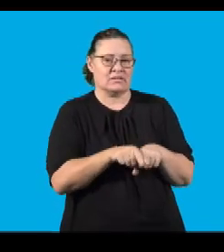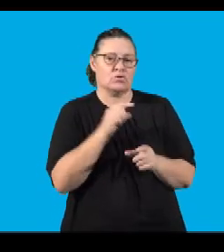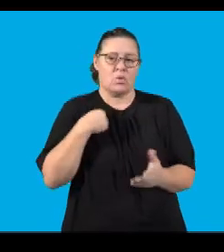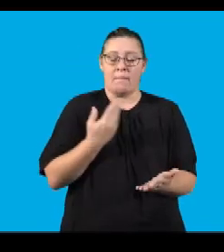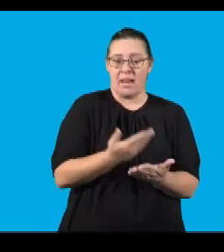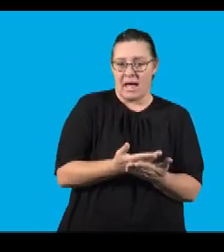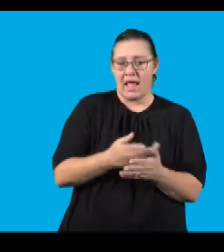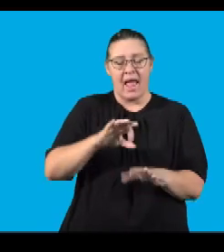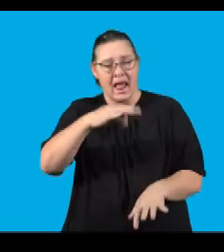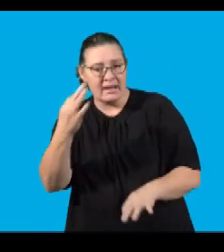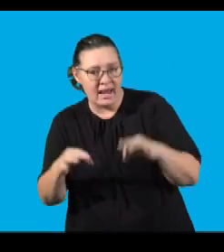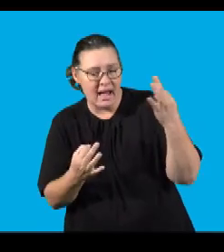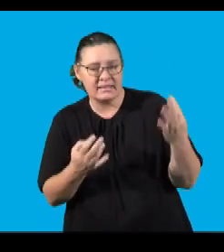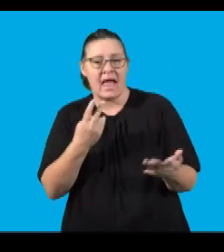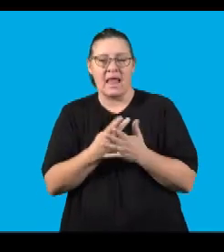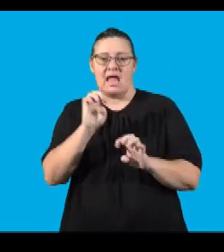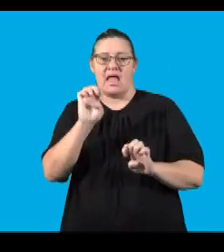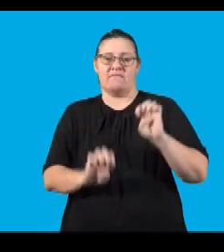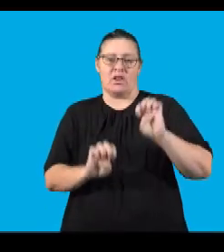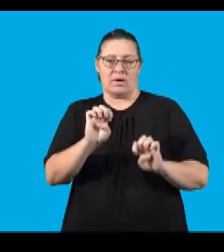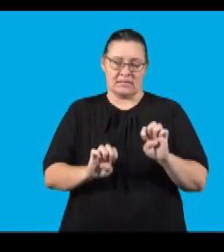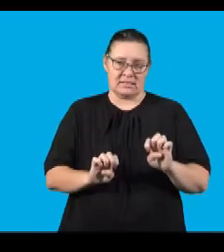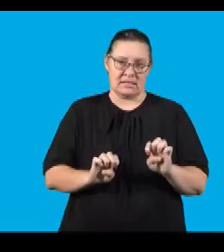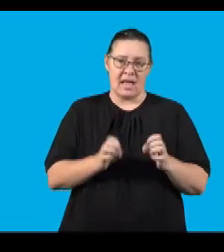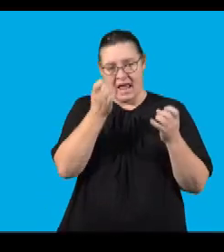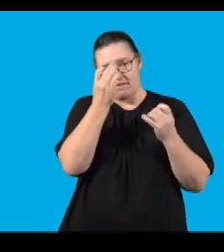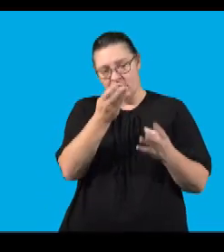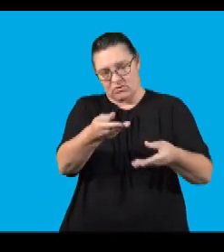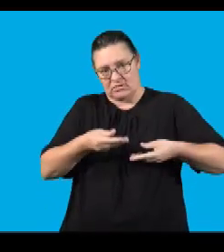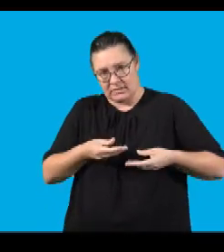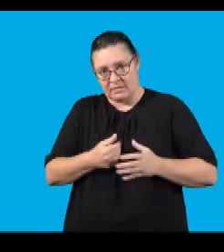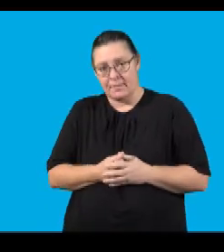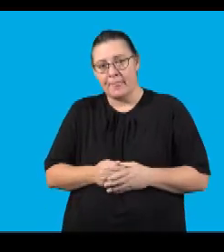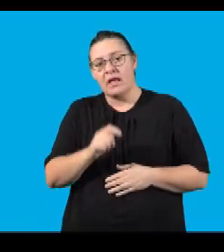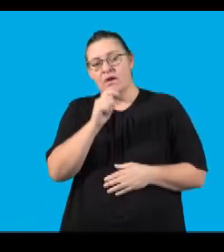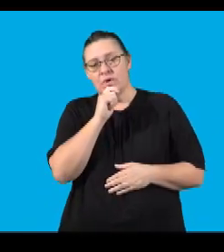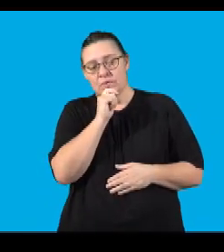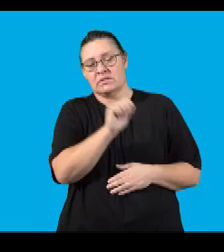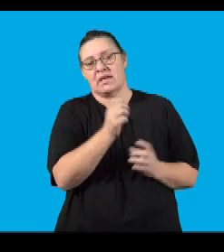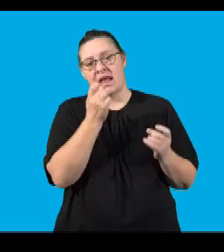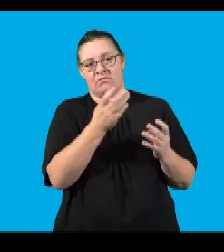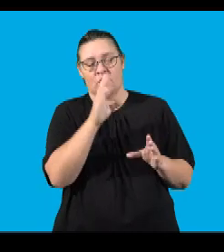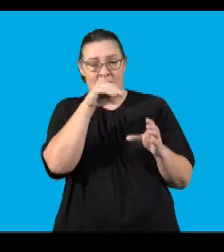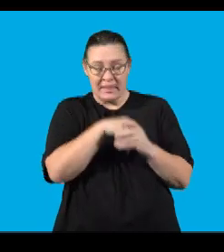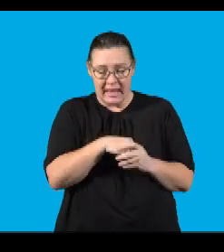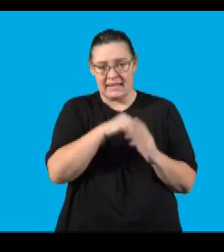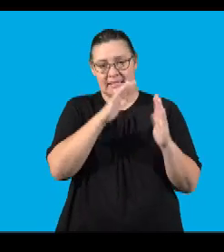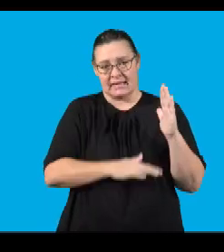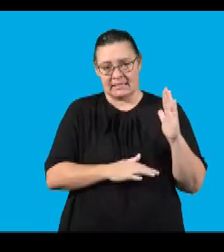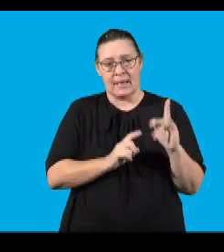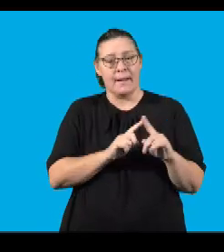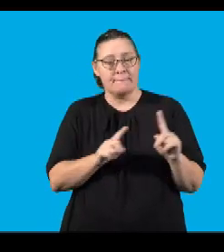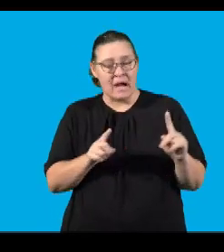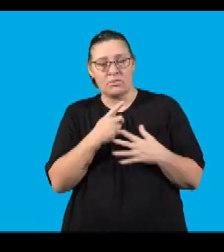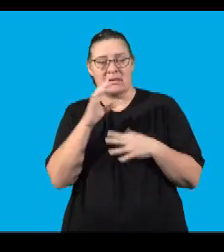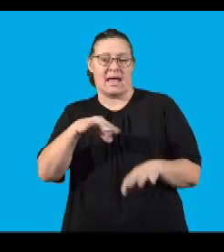to apply, analyze, and evaluate the information. So again, you're using the information in the text, but